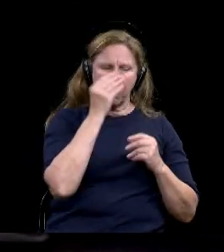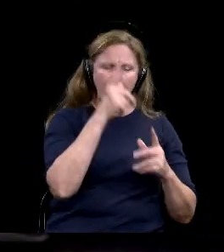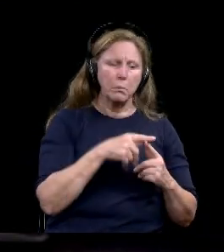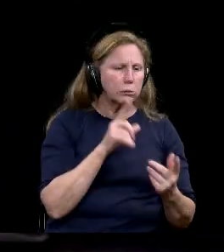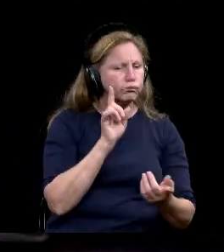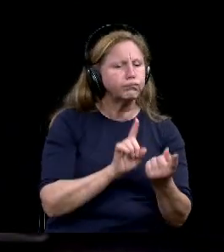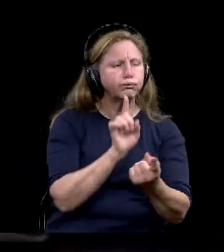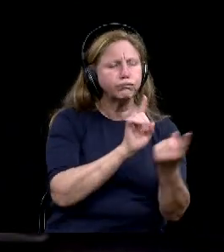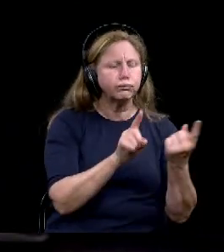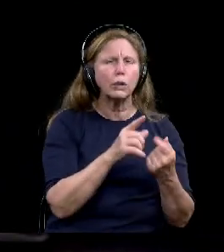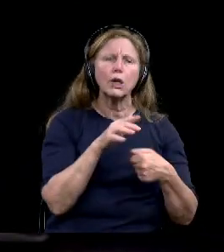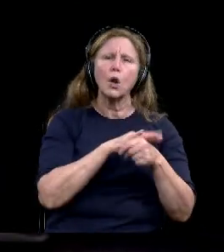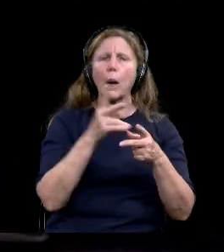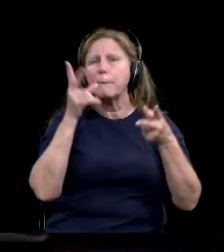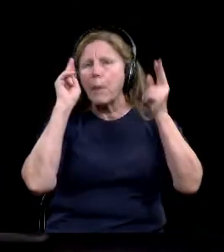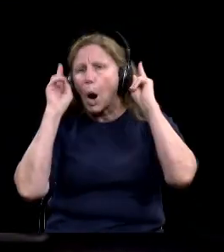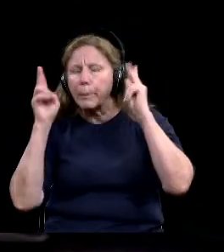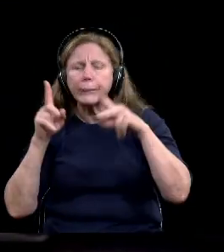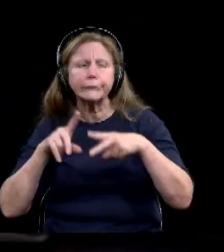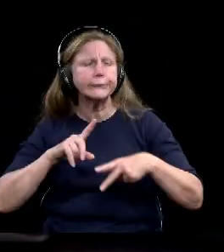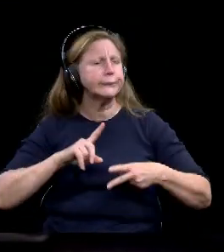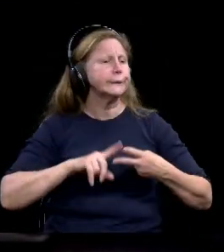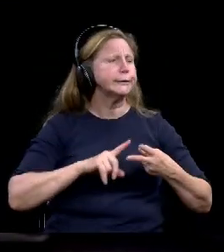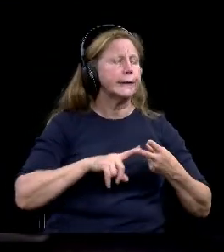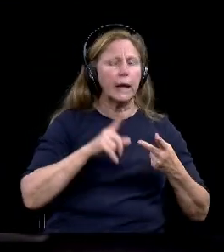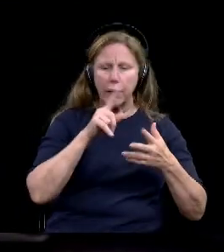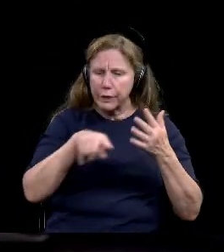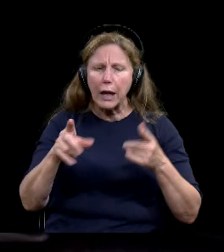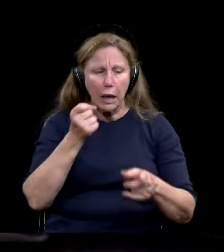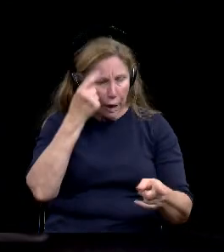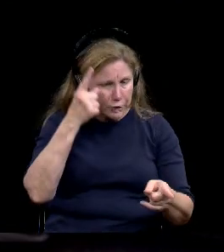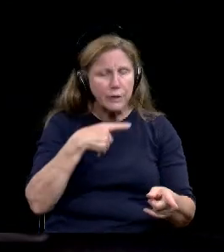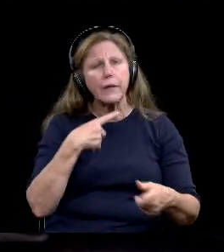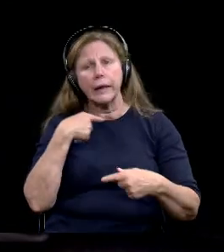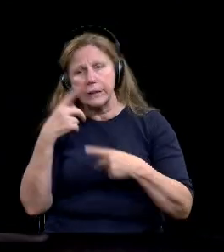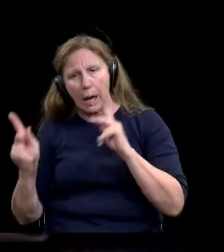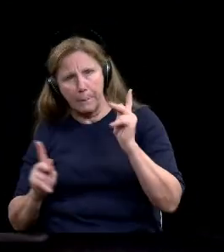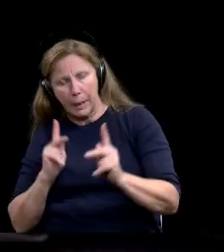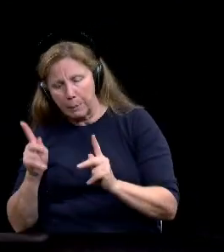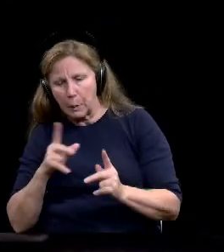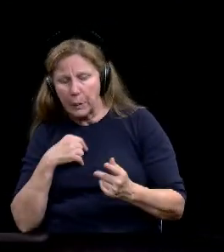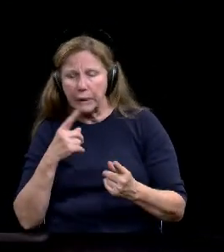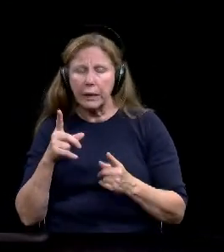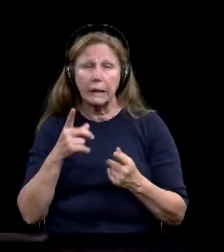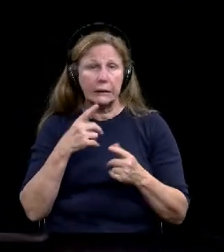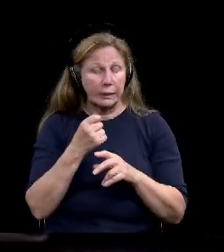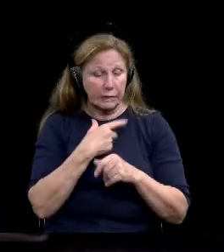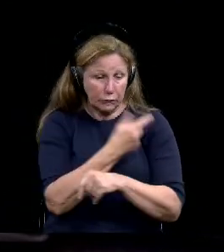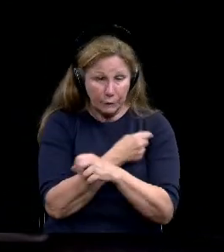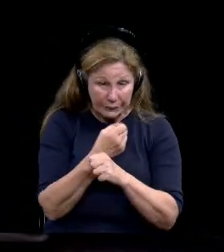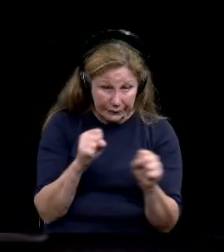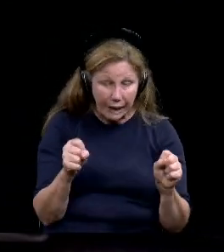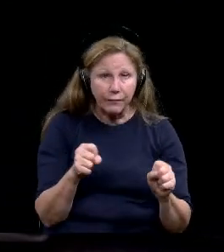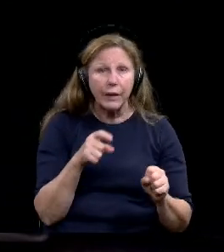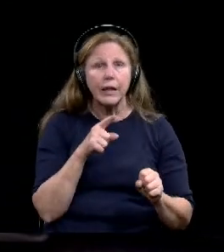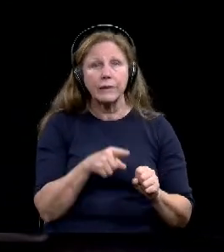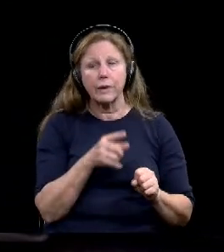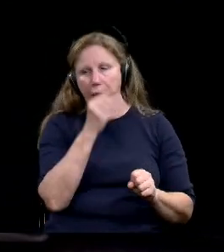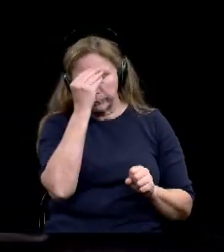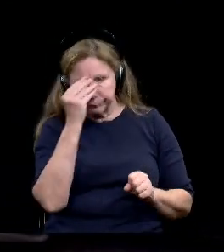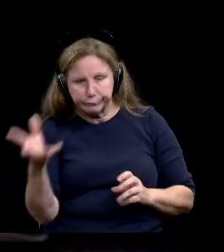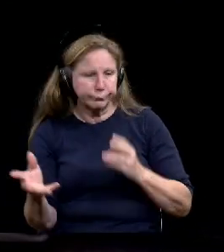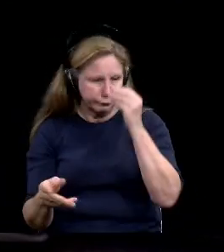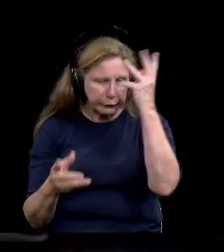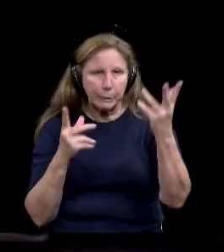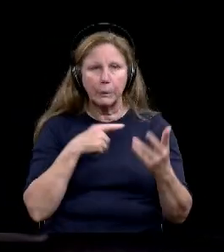is so they can pass this message on, getting some of our Spanish-speaking community involved to make sure we're able to relay this